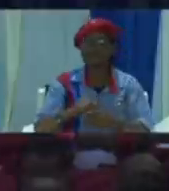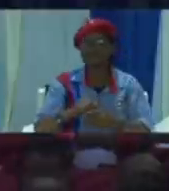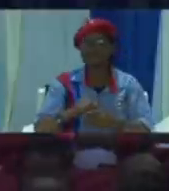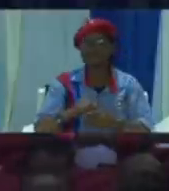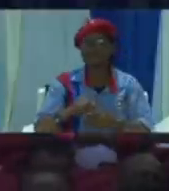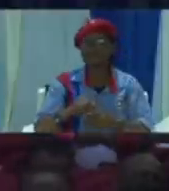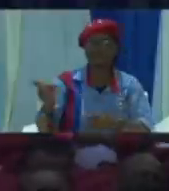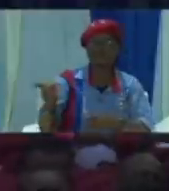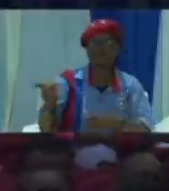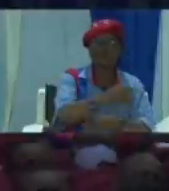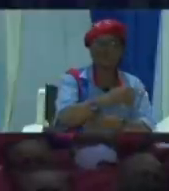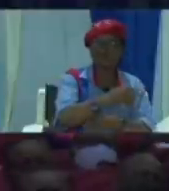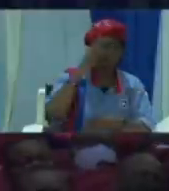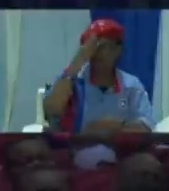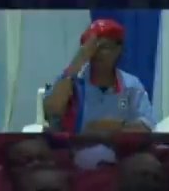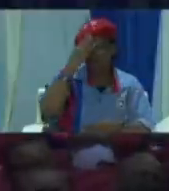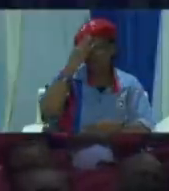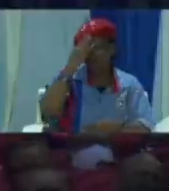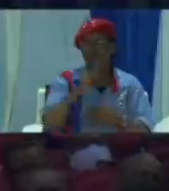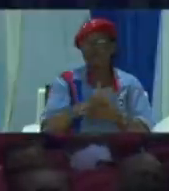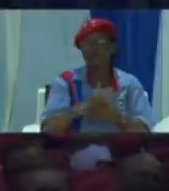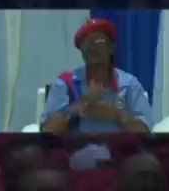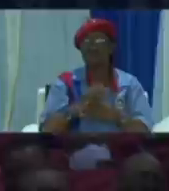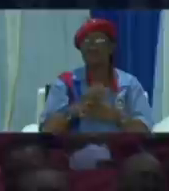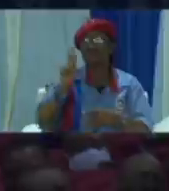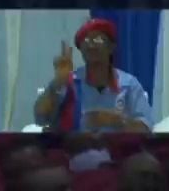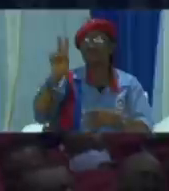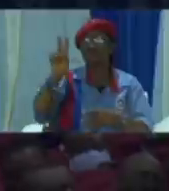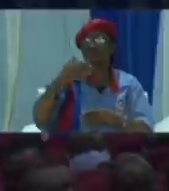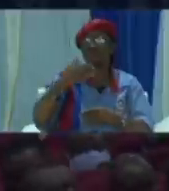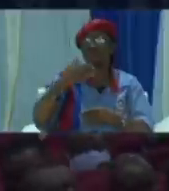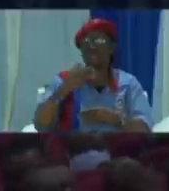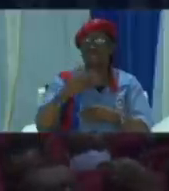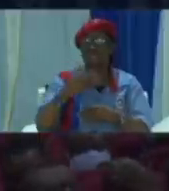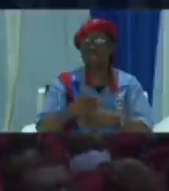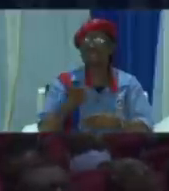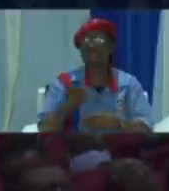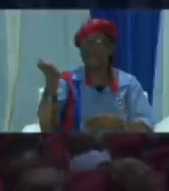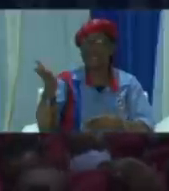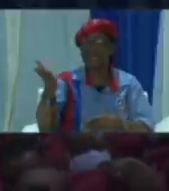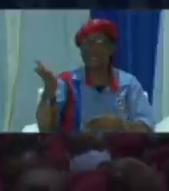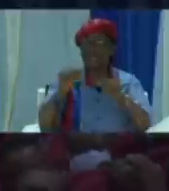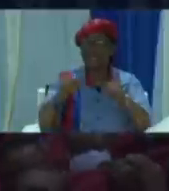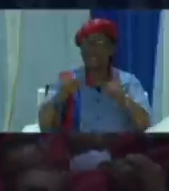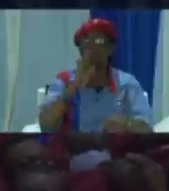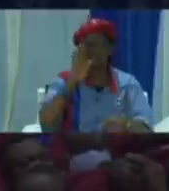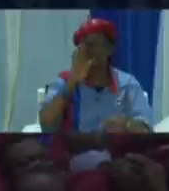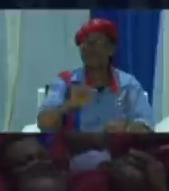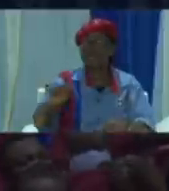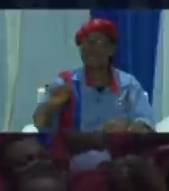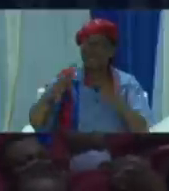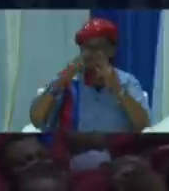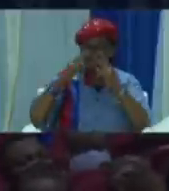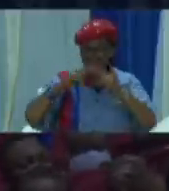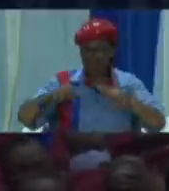You know, between two hills, there could be a valley. Láàrin òkè méjì, ọ̀gbun lè máa bẹ láàrin wọn.